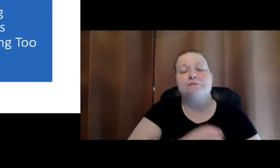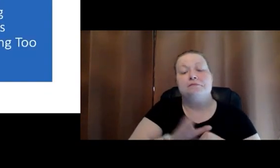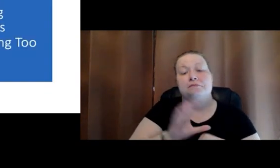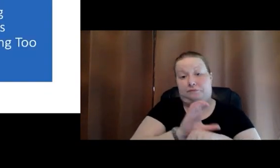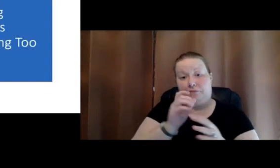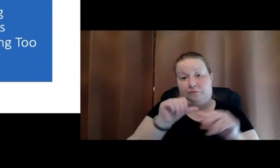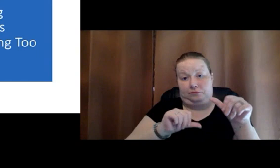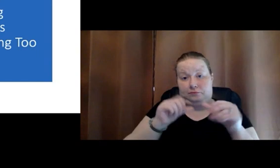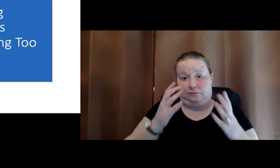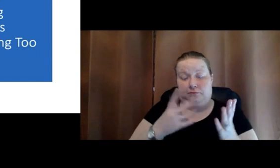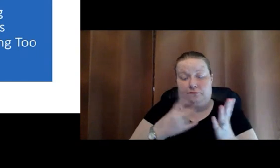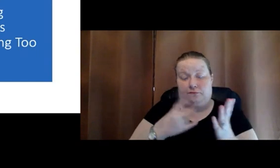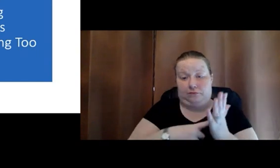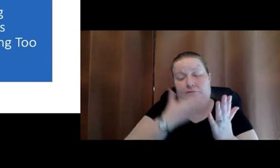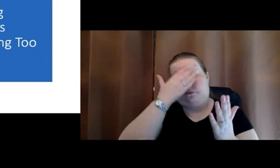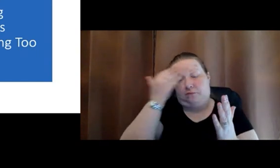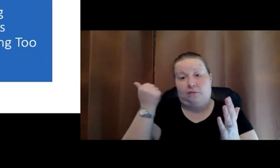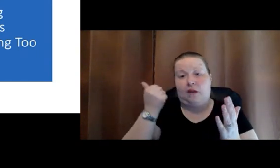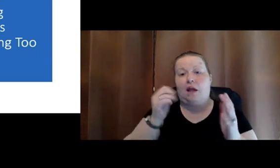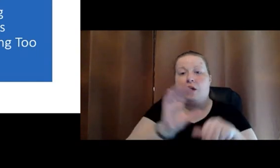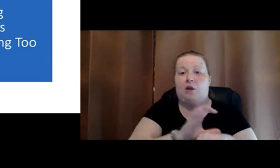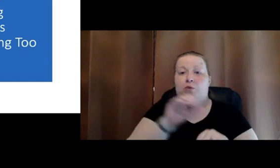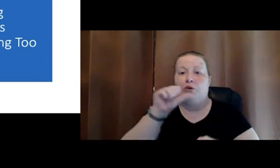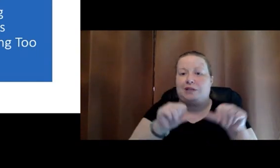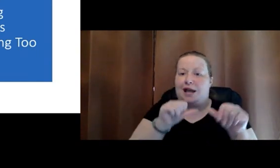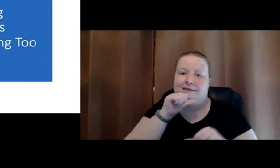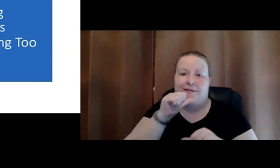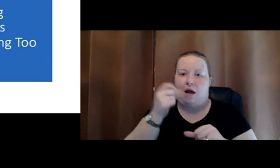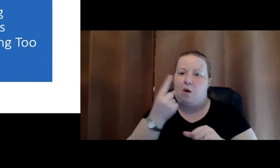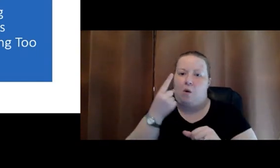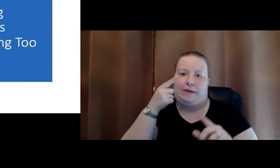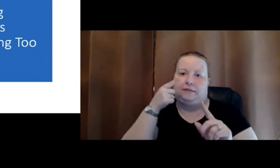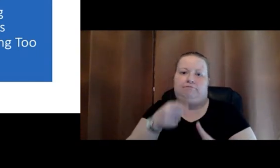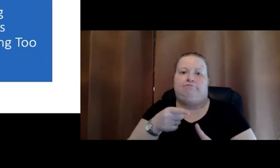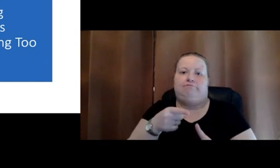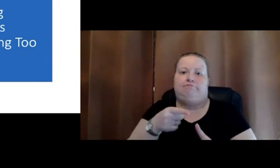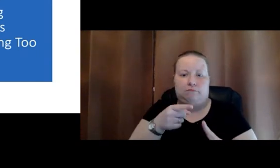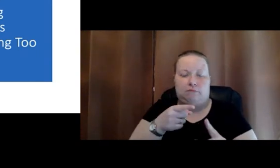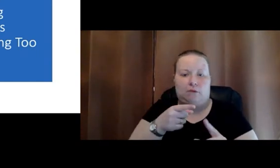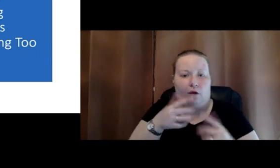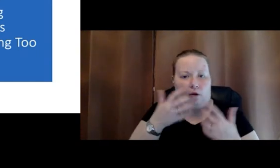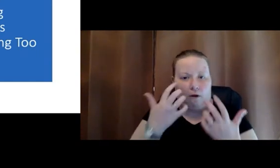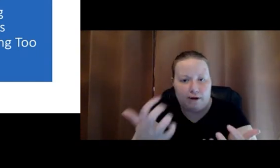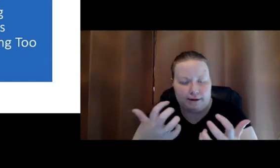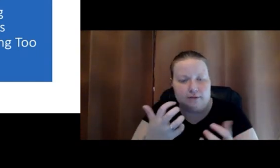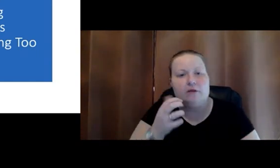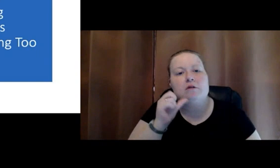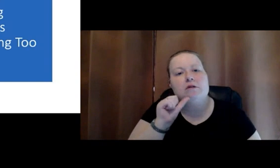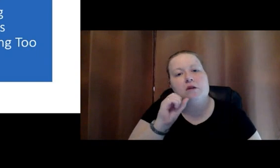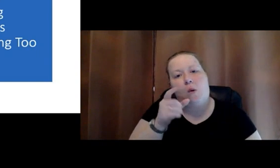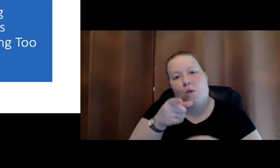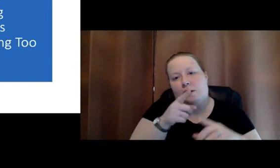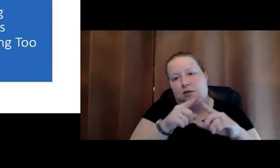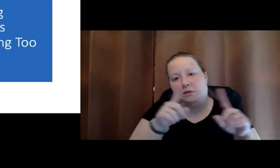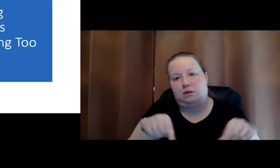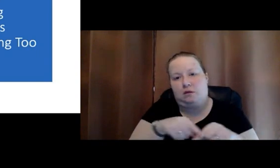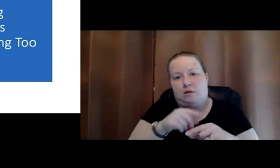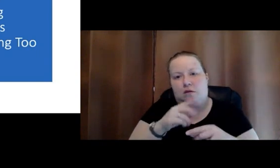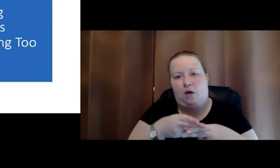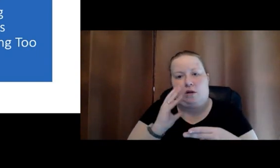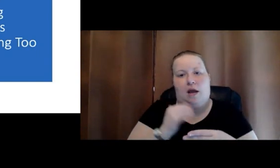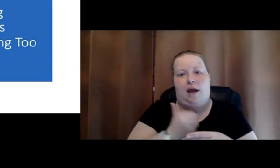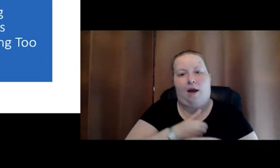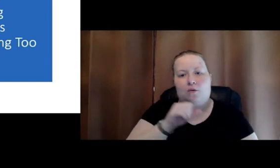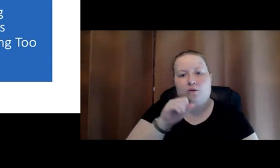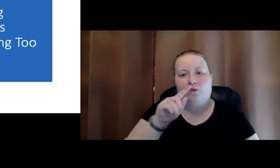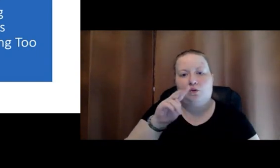sometimes forget that computer scientists aren't always the target audience, right? So on the screen now is an environment called RStudio, which is a